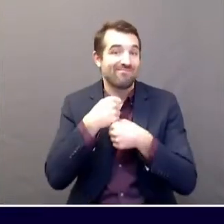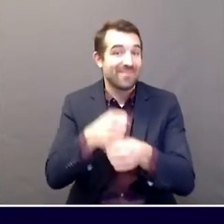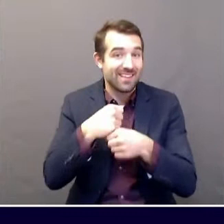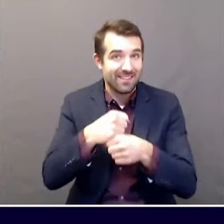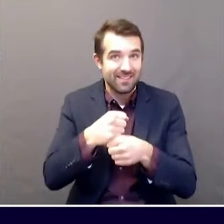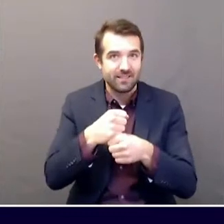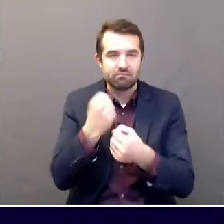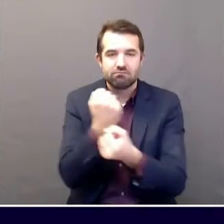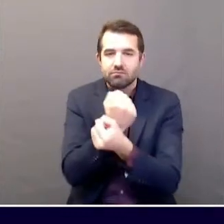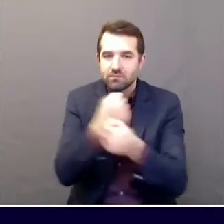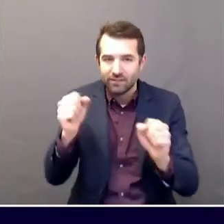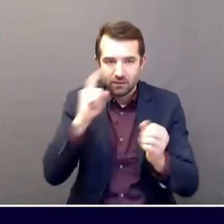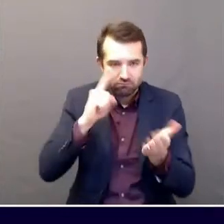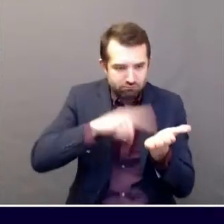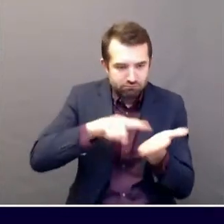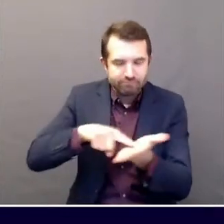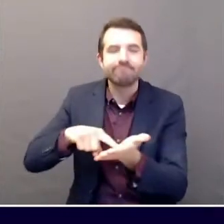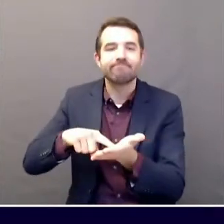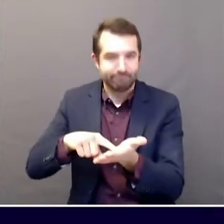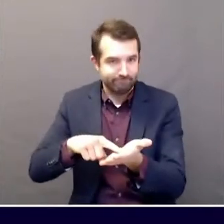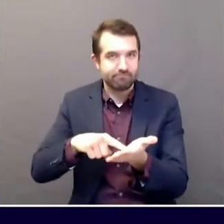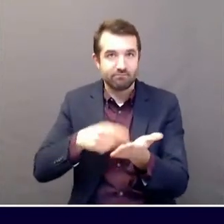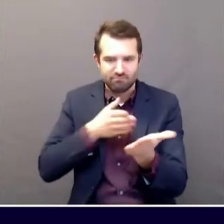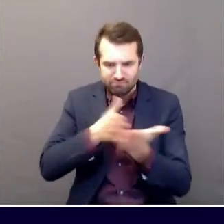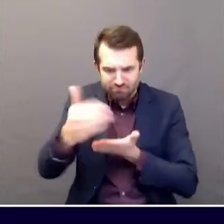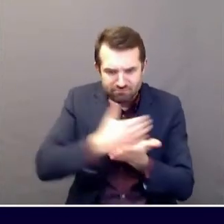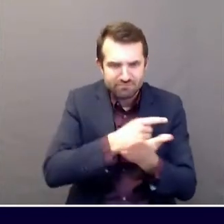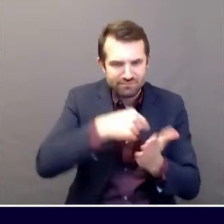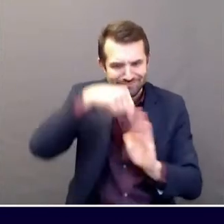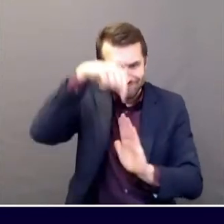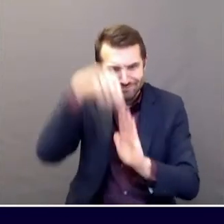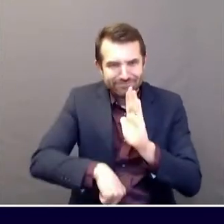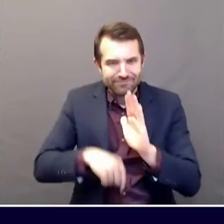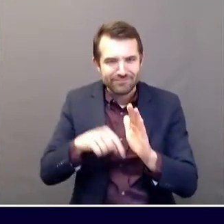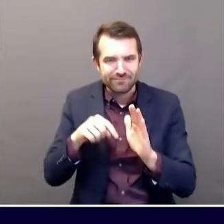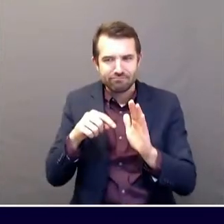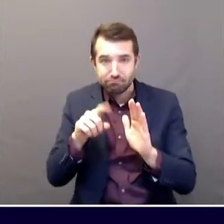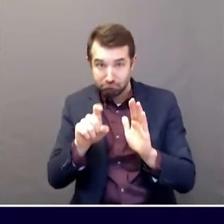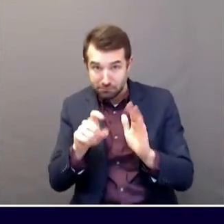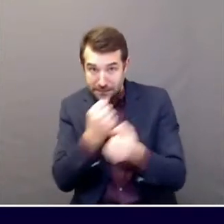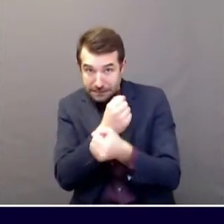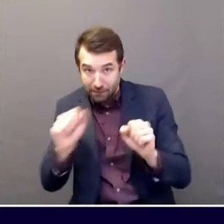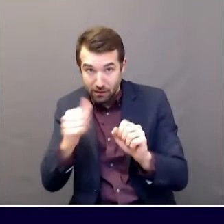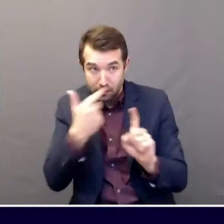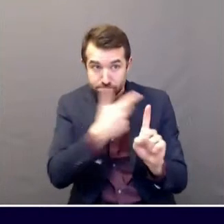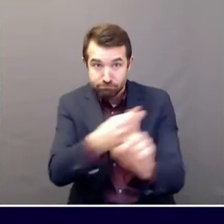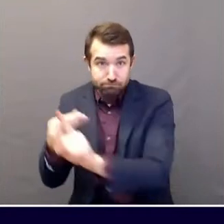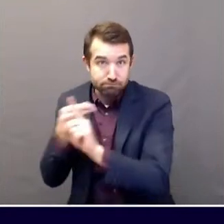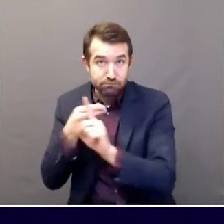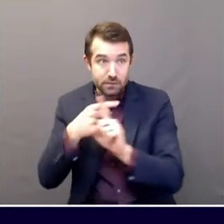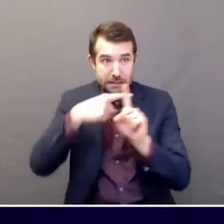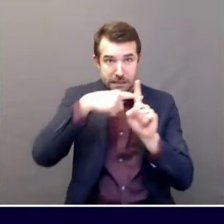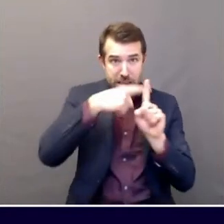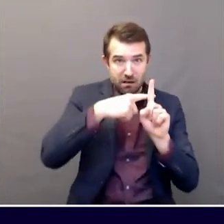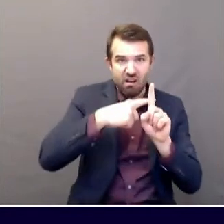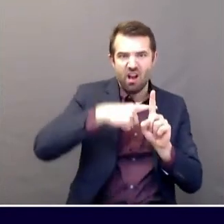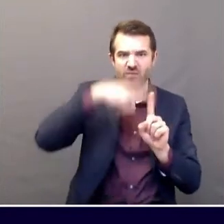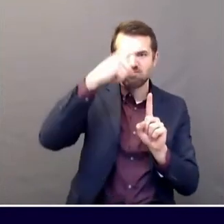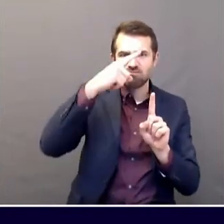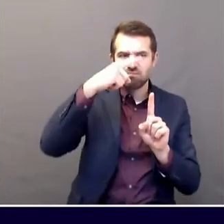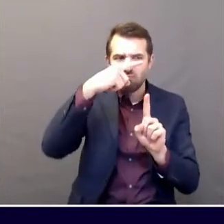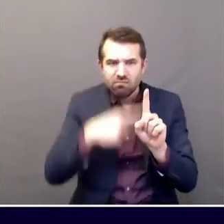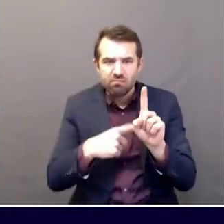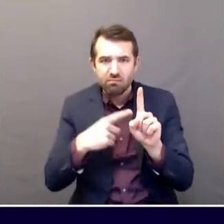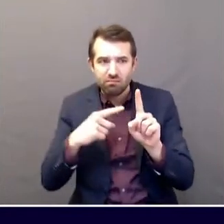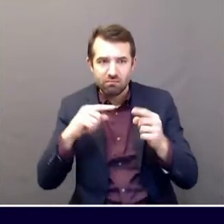investigation to determine whether the temperature concerns that I had noted compromised either the safety or the efficacy